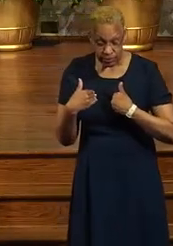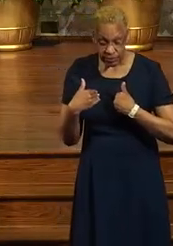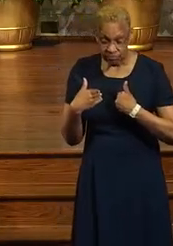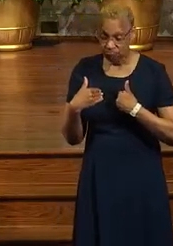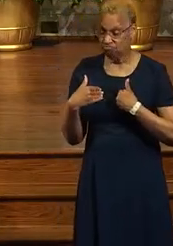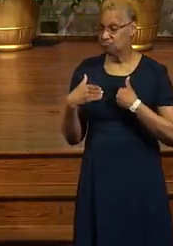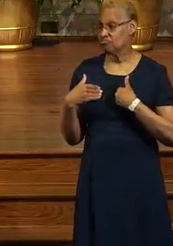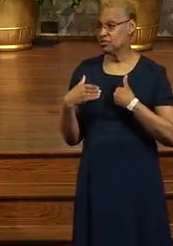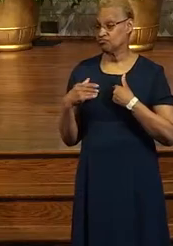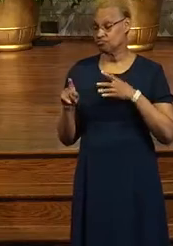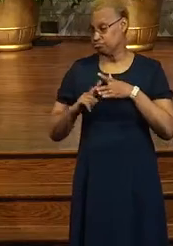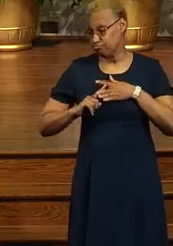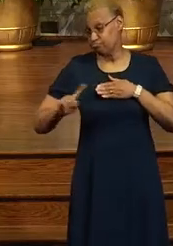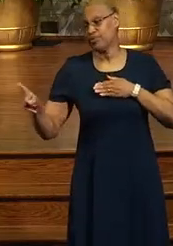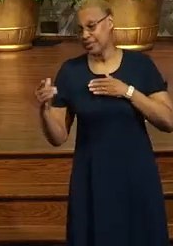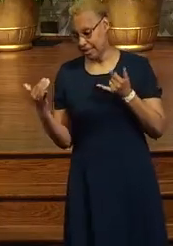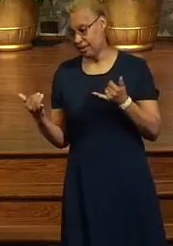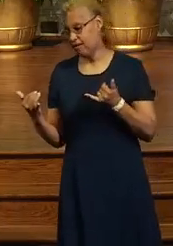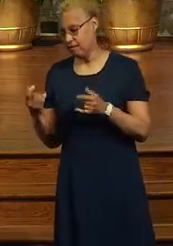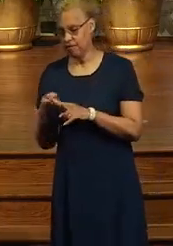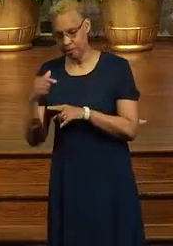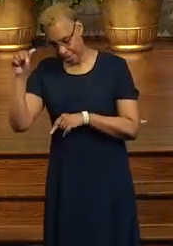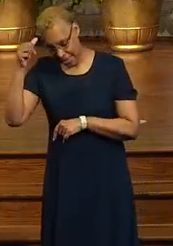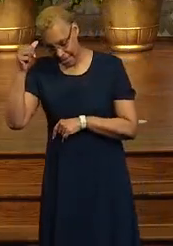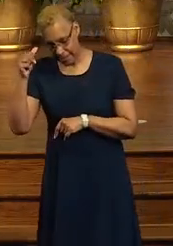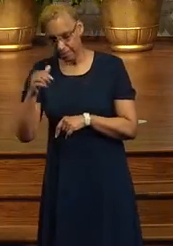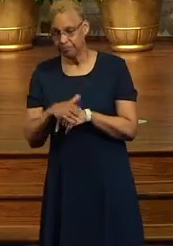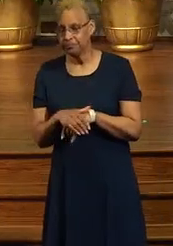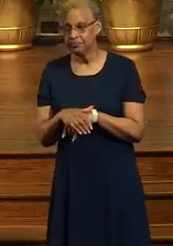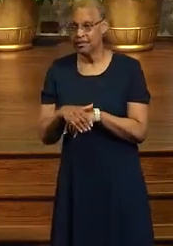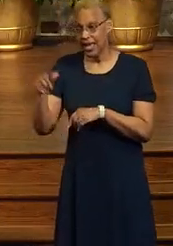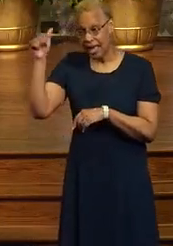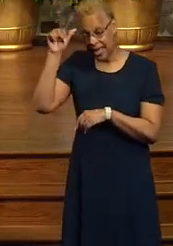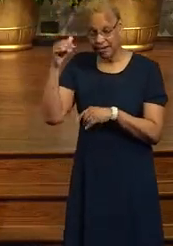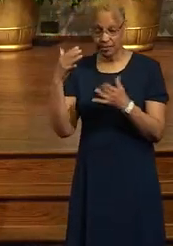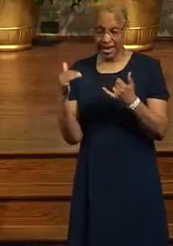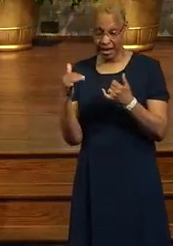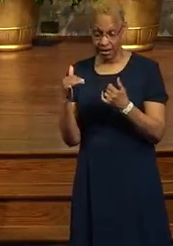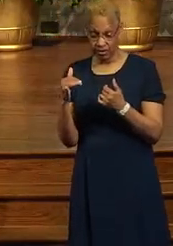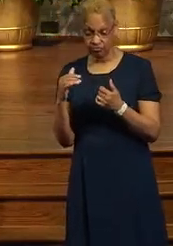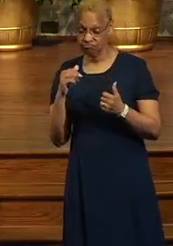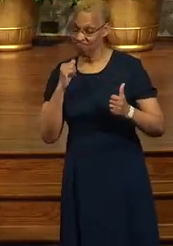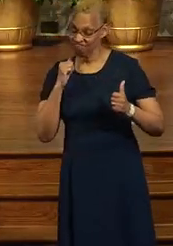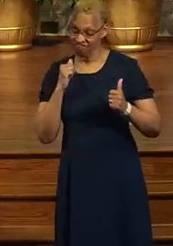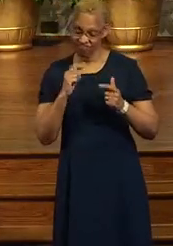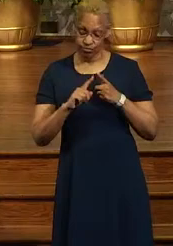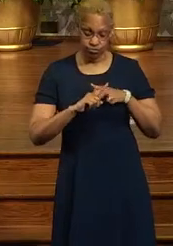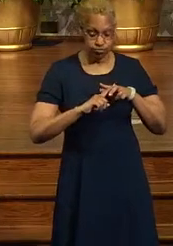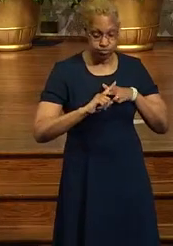ran from Adam. And Adam now ran from God.